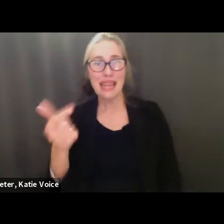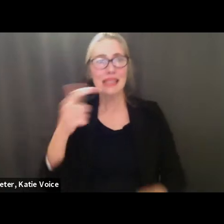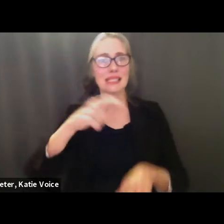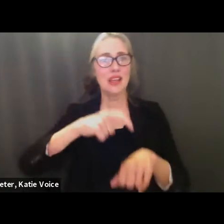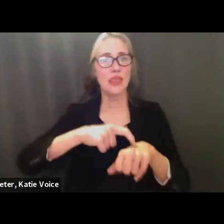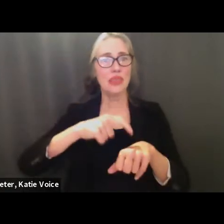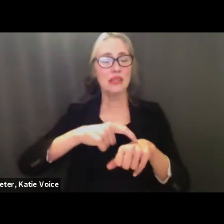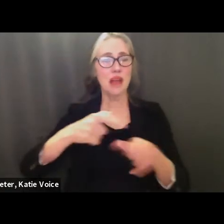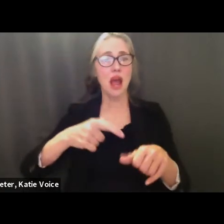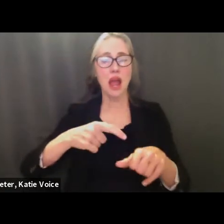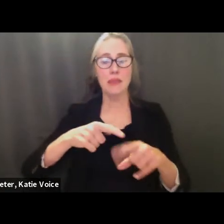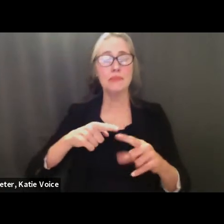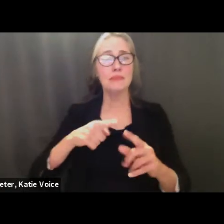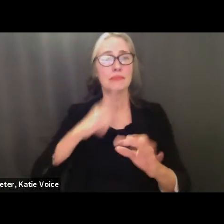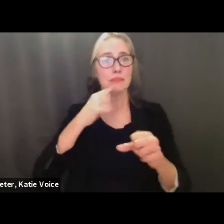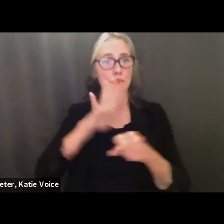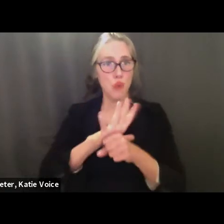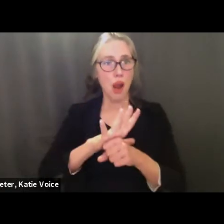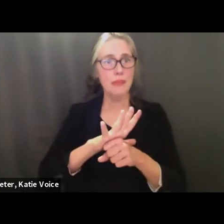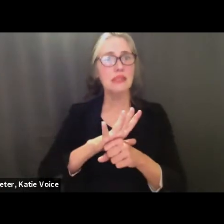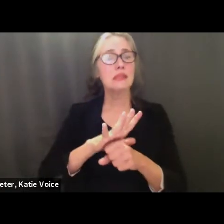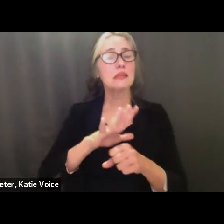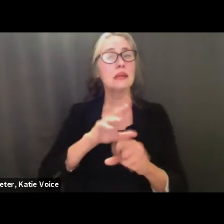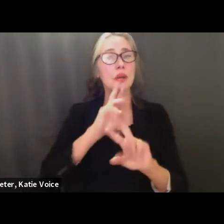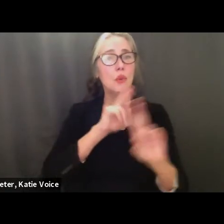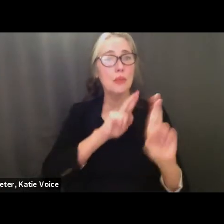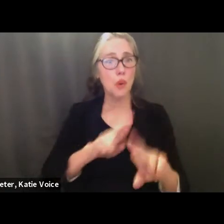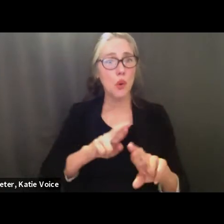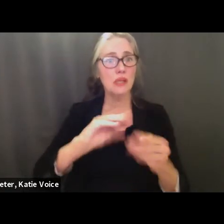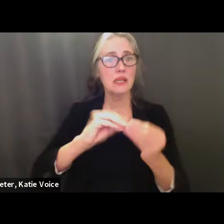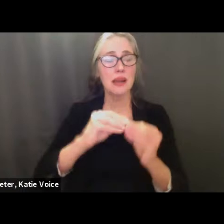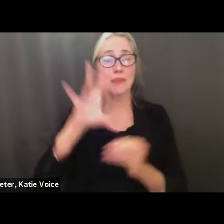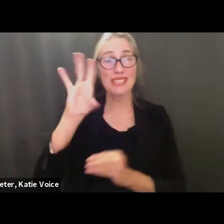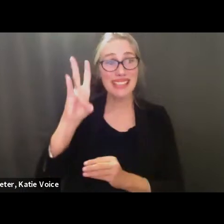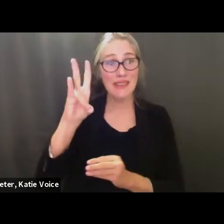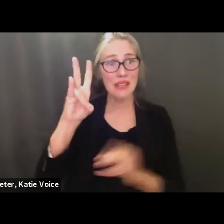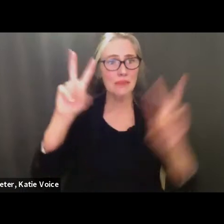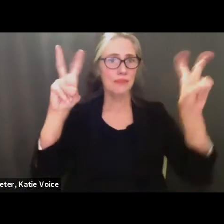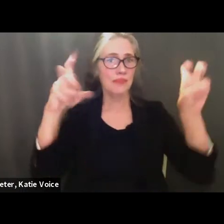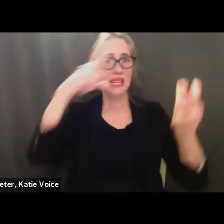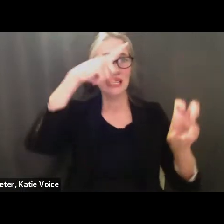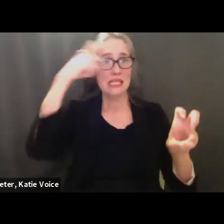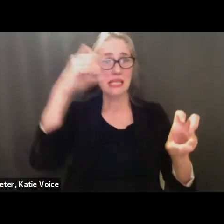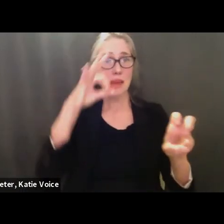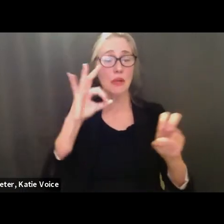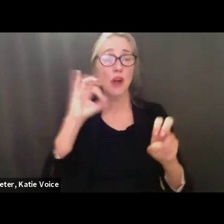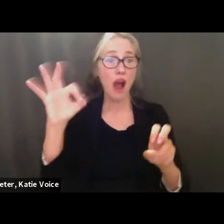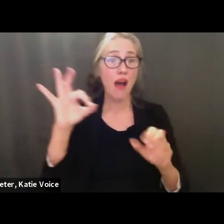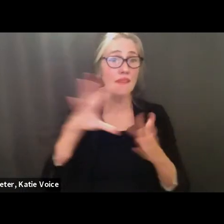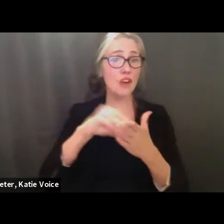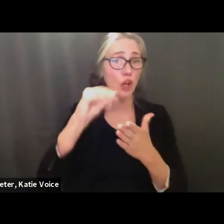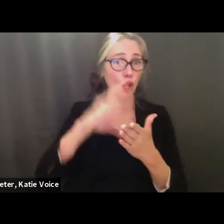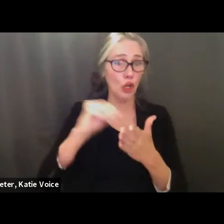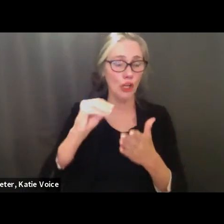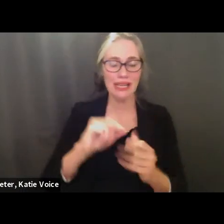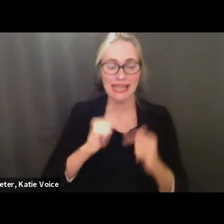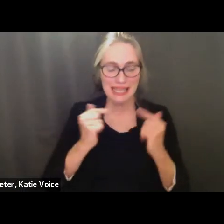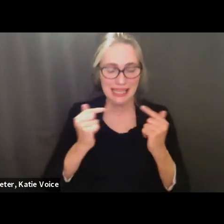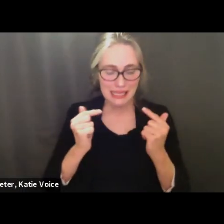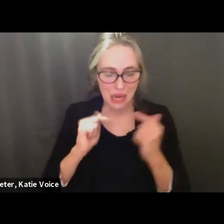which is the Summer of Learning report number 7. Turn it over to Ms. Luffridge and Ms. Roundy Harder.